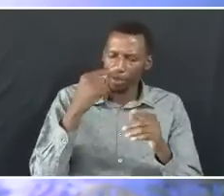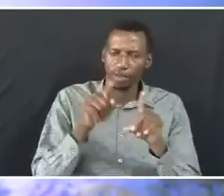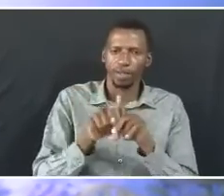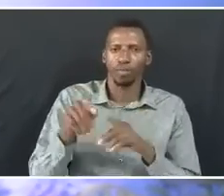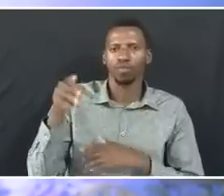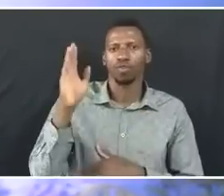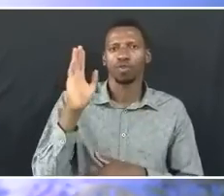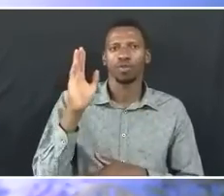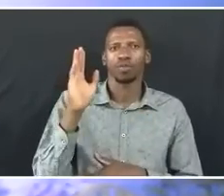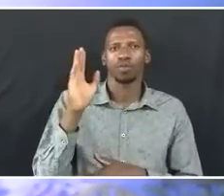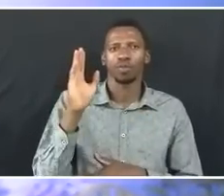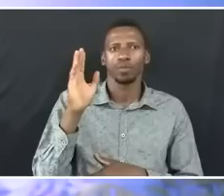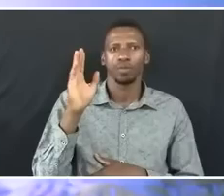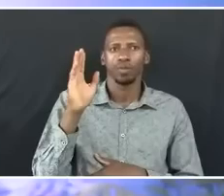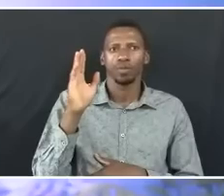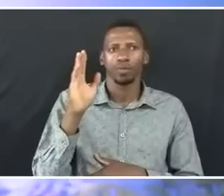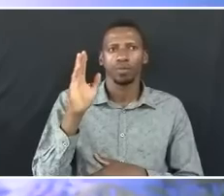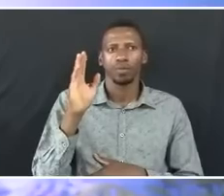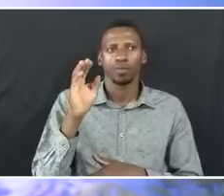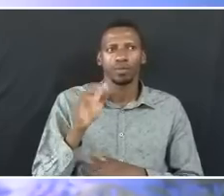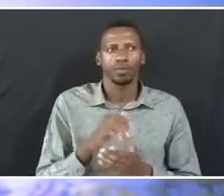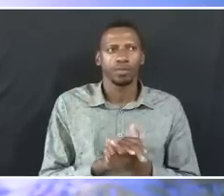that makes you polygamous?